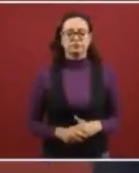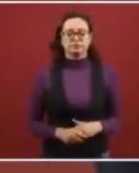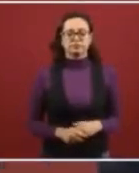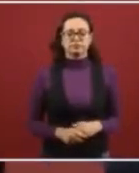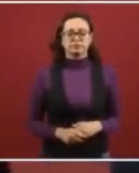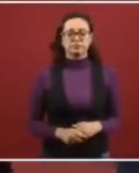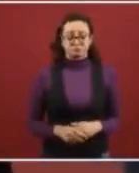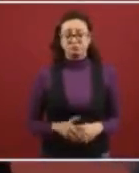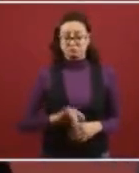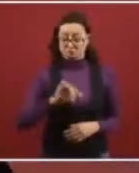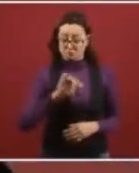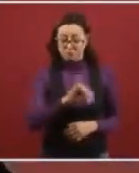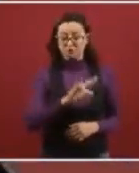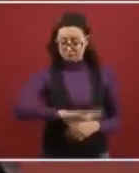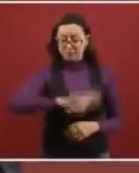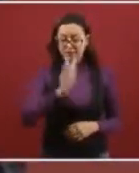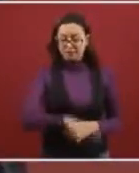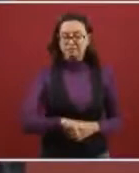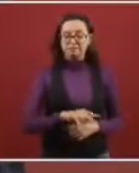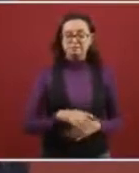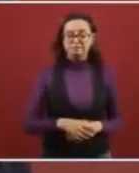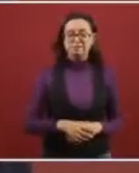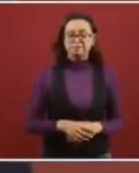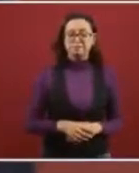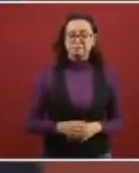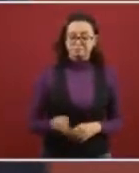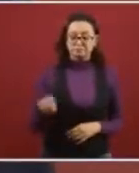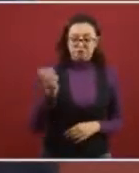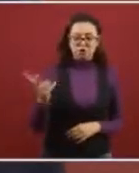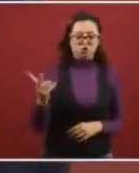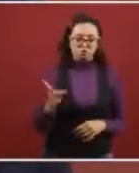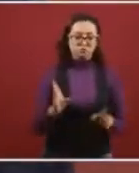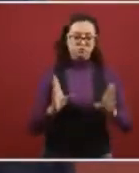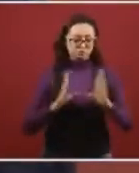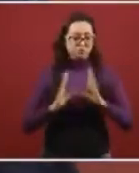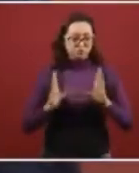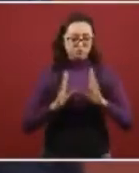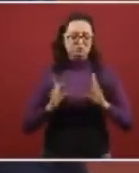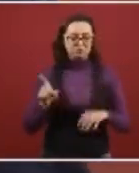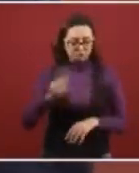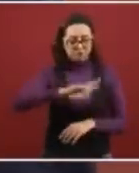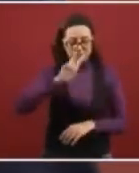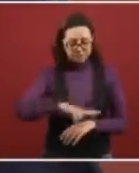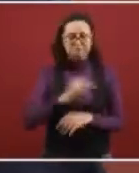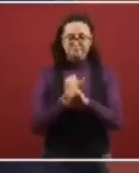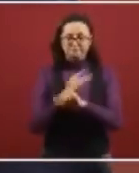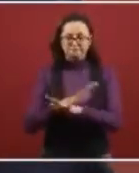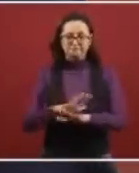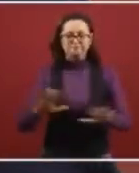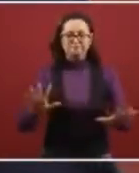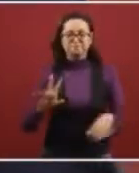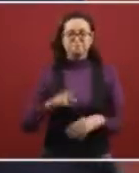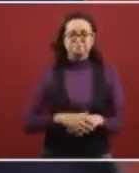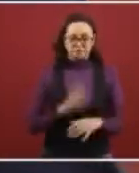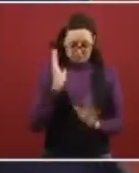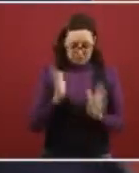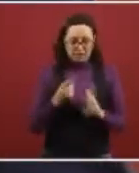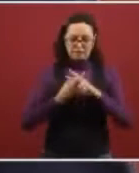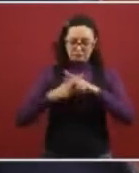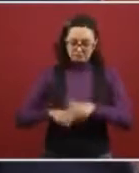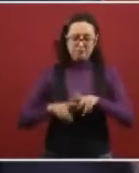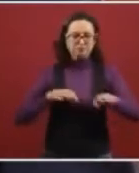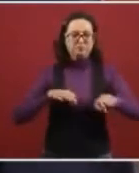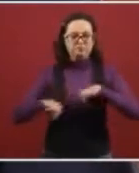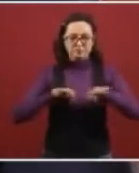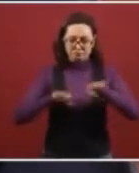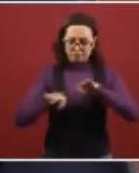es cierto. And it is true. Tenemos, we do have información. The information. Y se está actuando. And we are